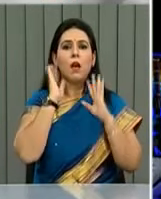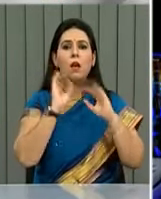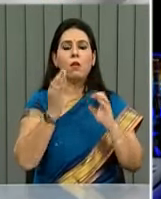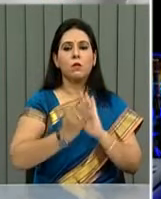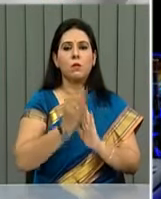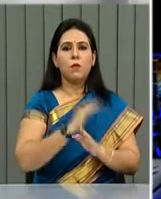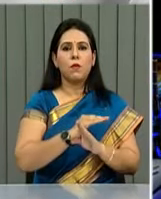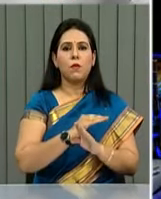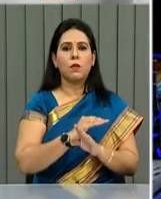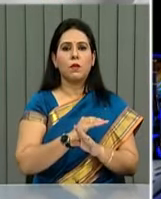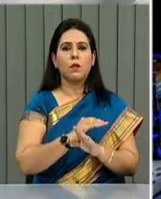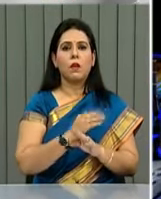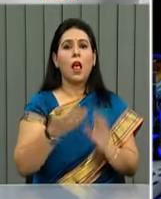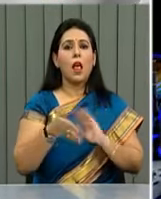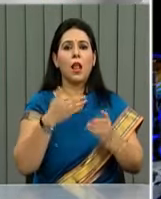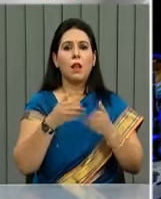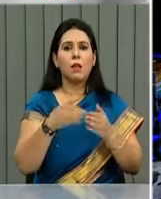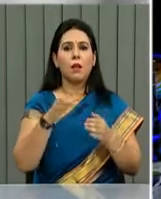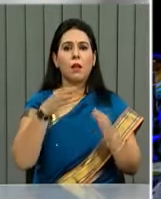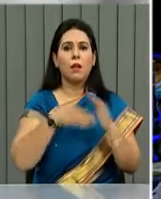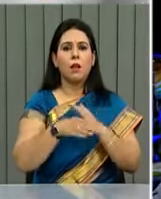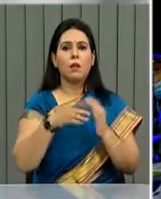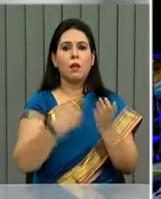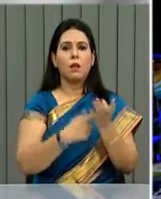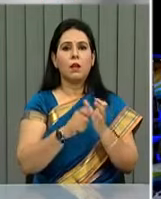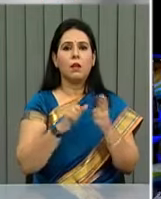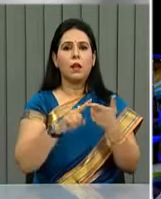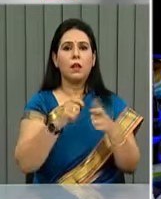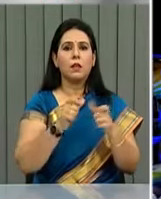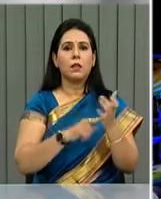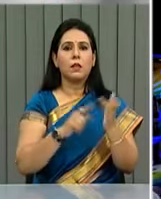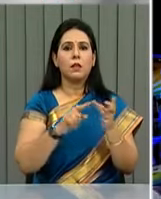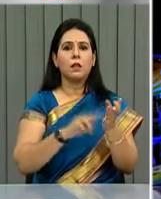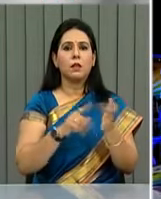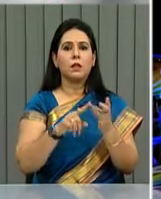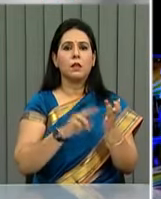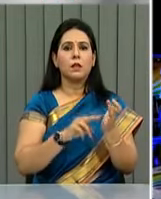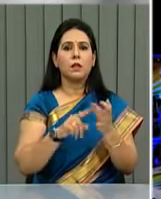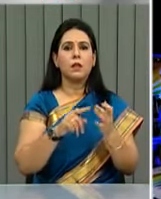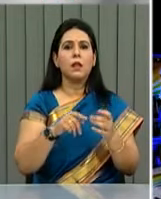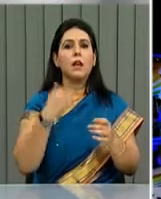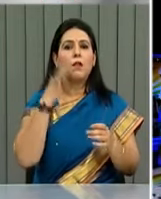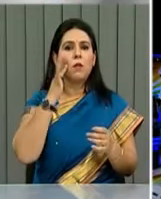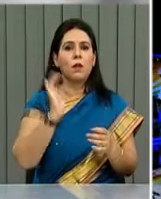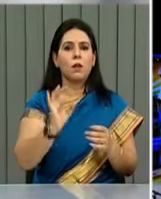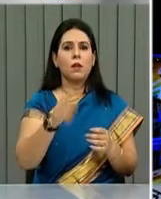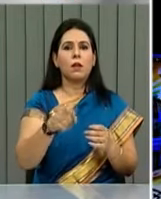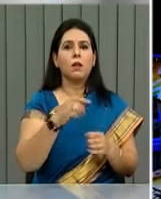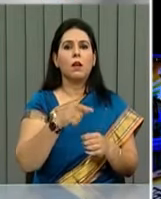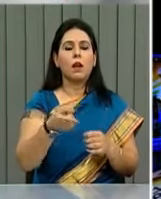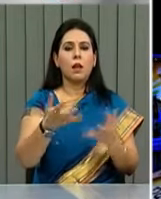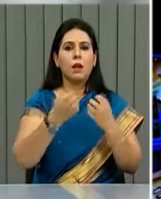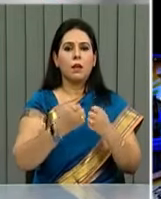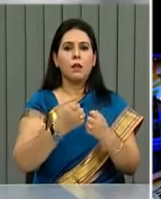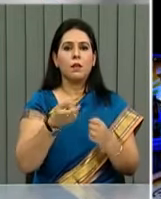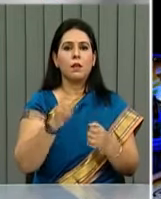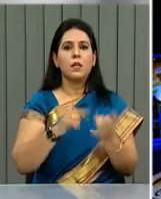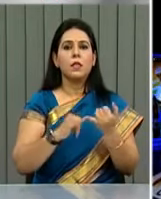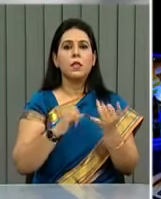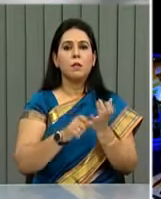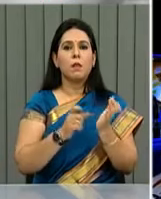pronouncements. Now, anybody who invests in businesses wants predictability, he wants certainty, he doesn't want to be taken